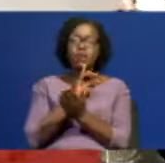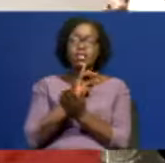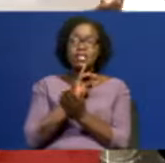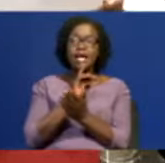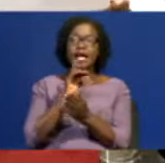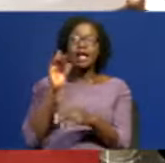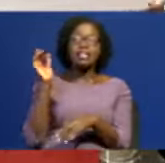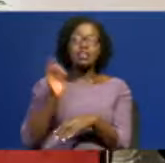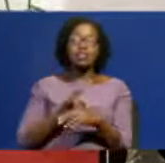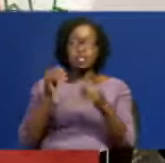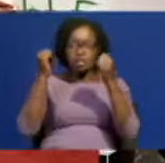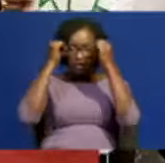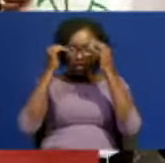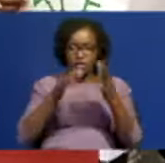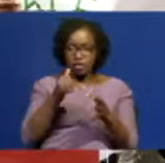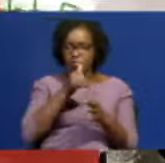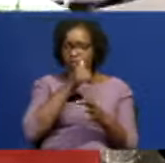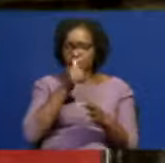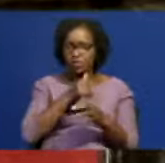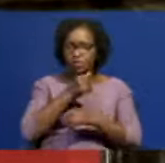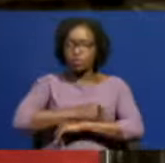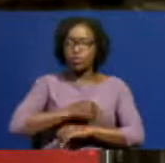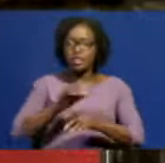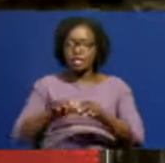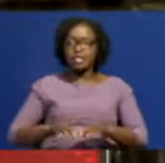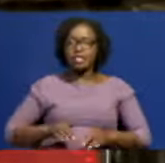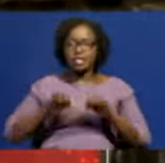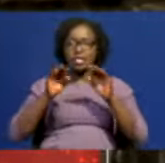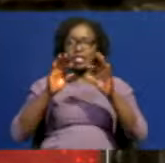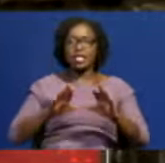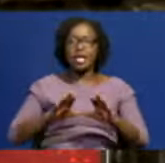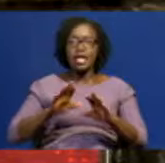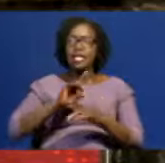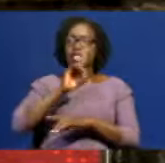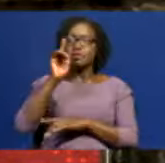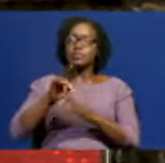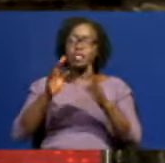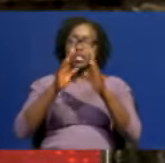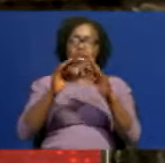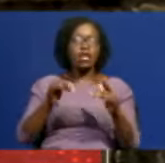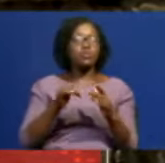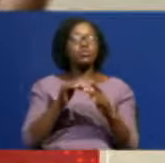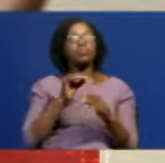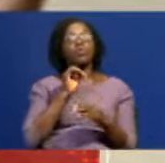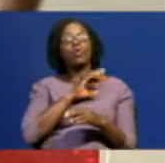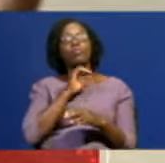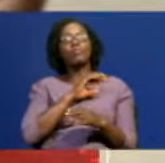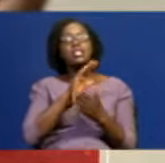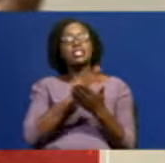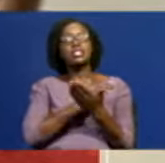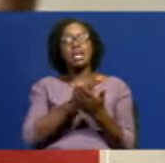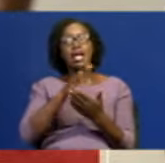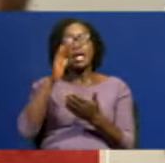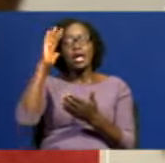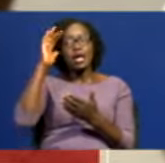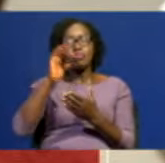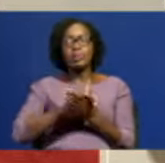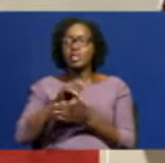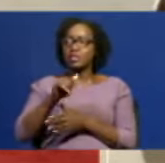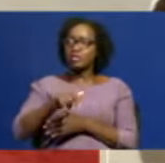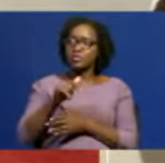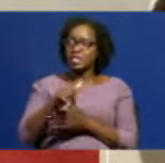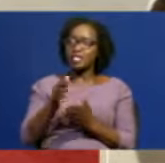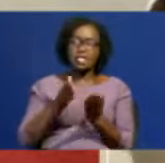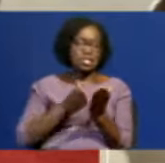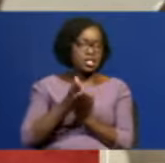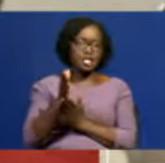affected candidates from a private school in Kitengela were at Mitihani House to air the grievances. I believe that this is